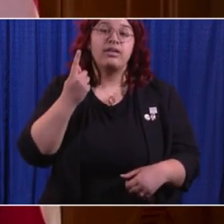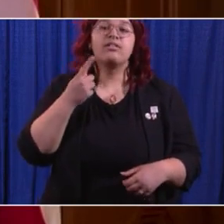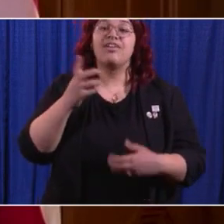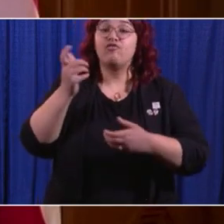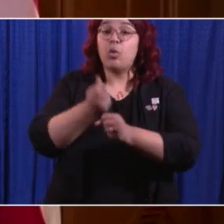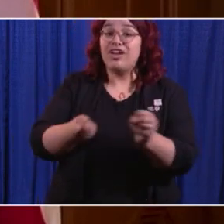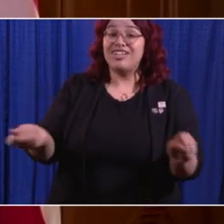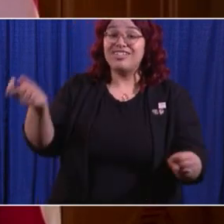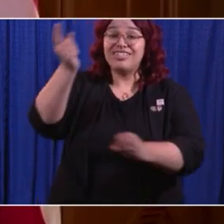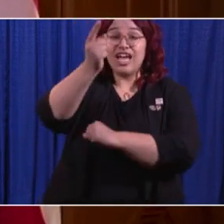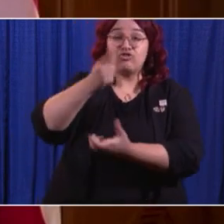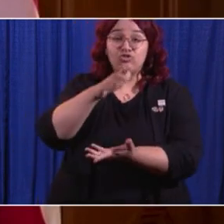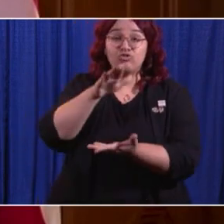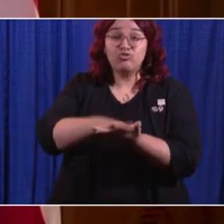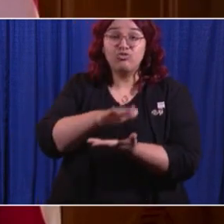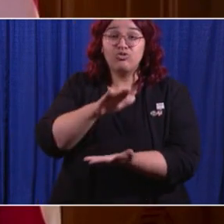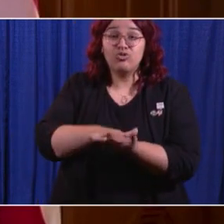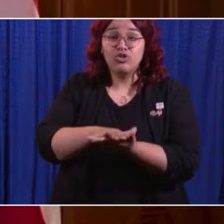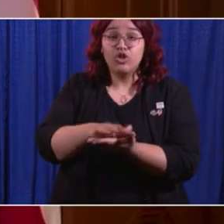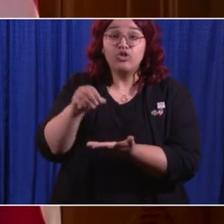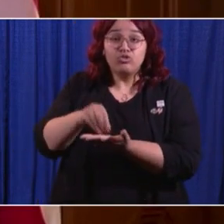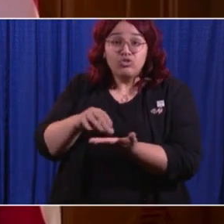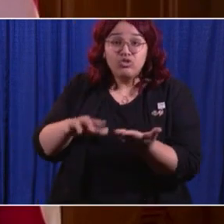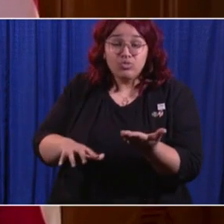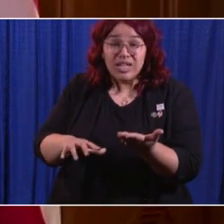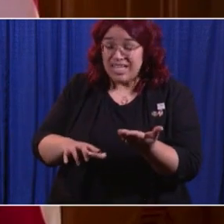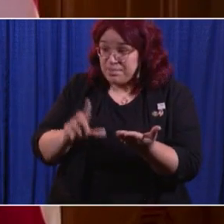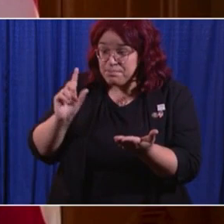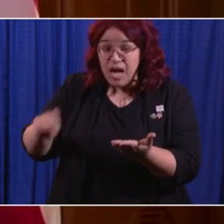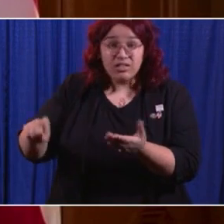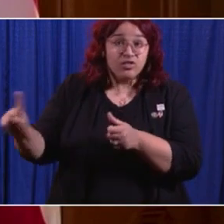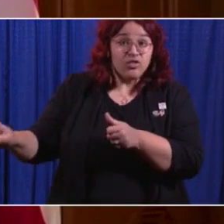year in order to register kids to school?